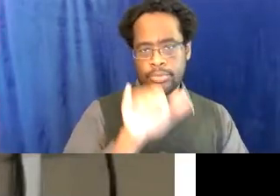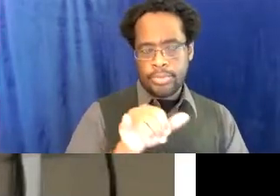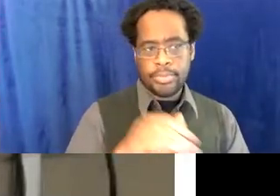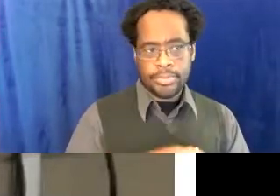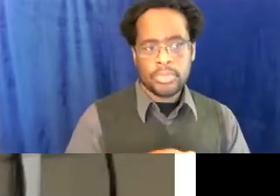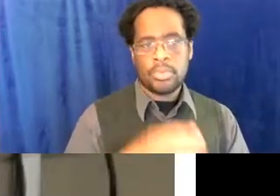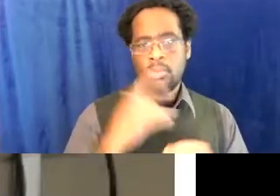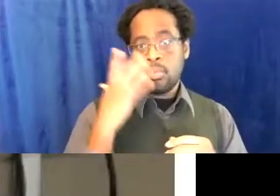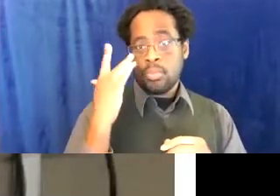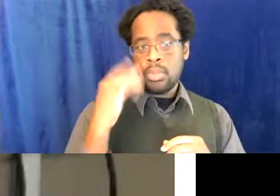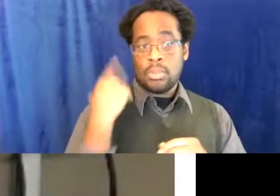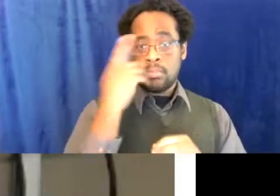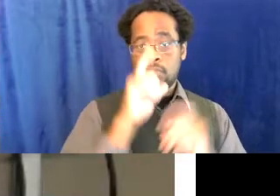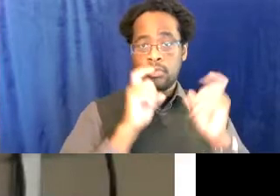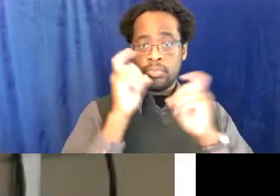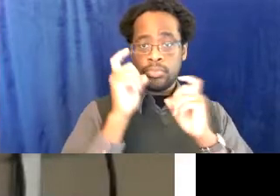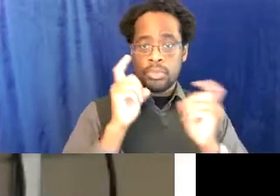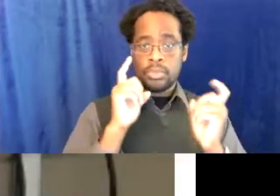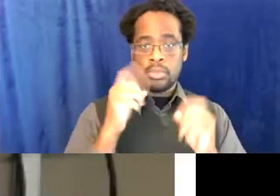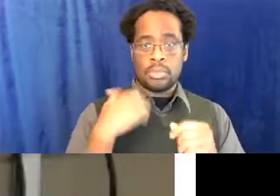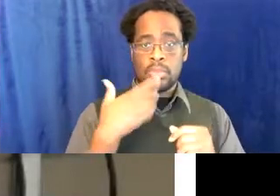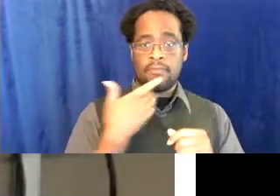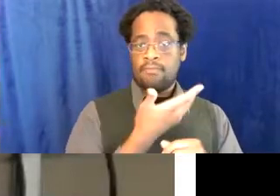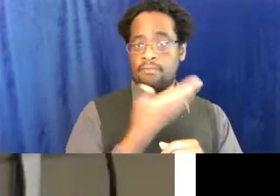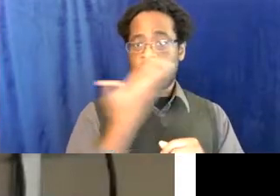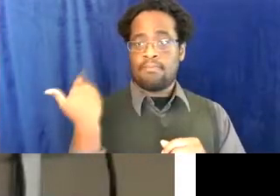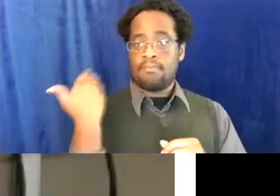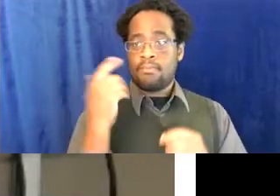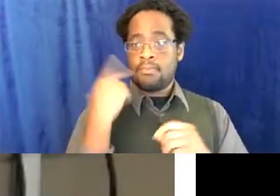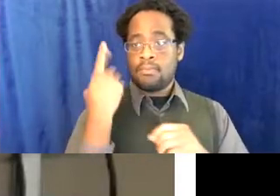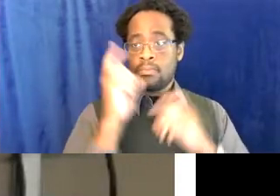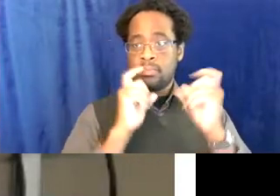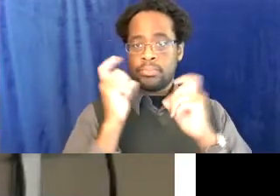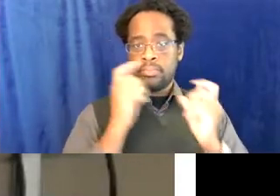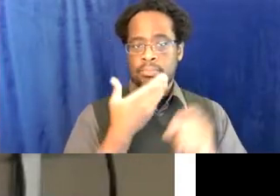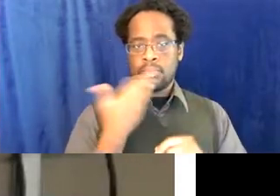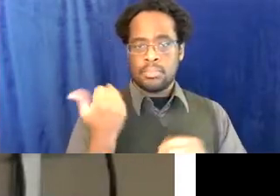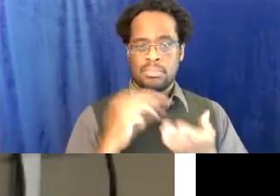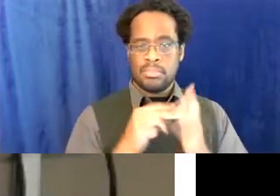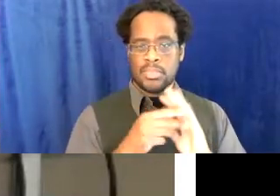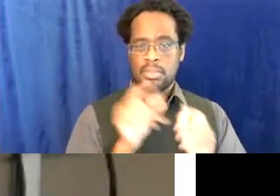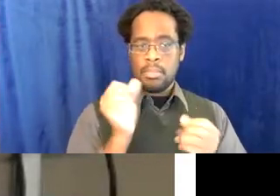you can see facial expressions that are happening, which are very important to capture.